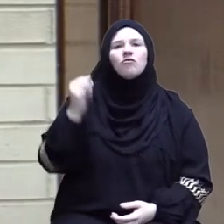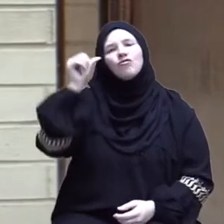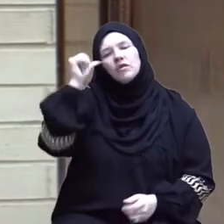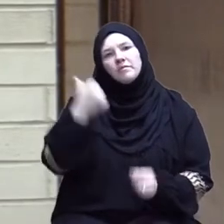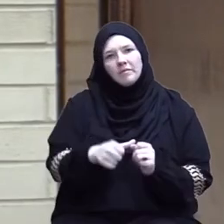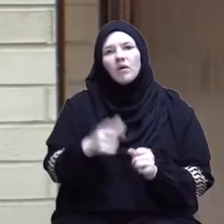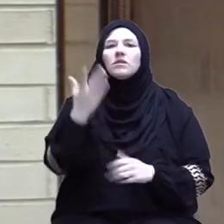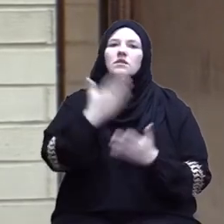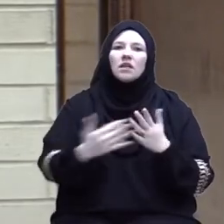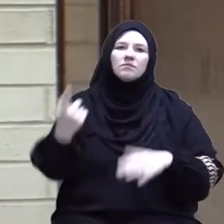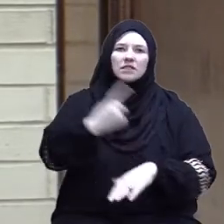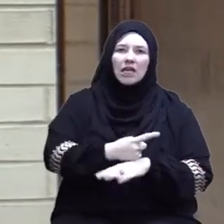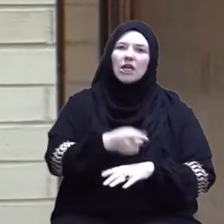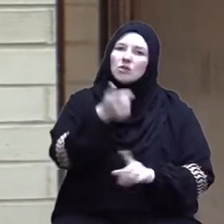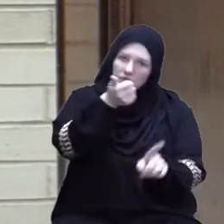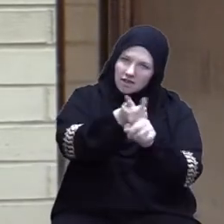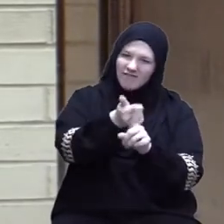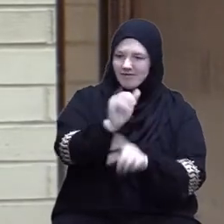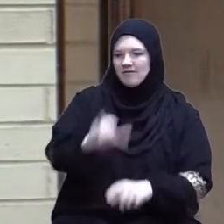one day you were like this.